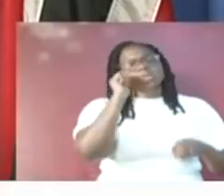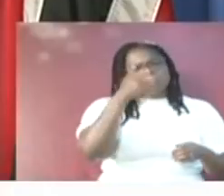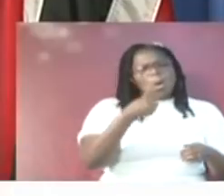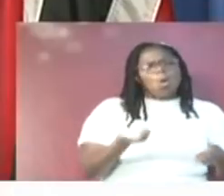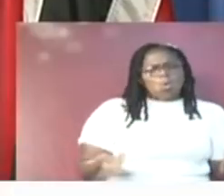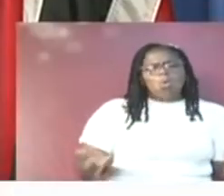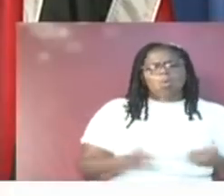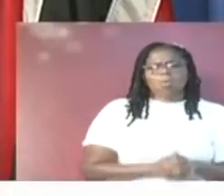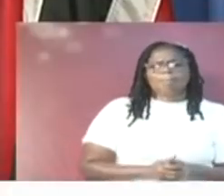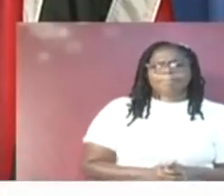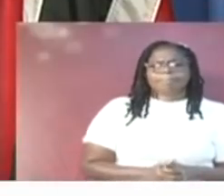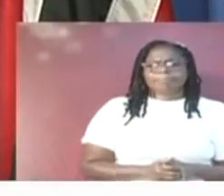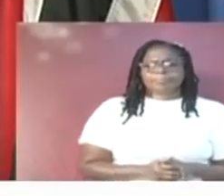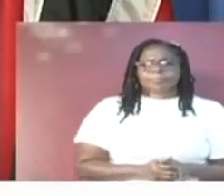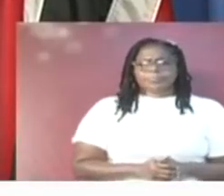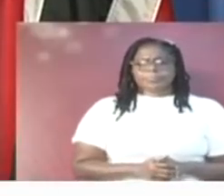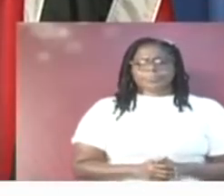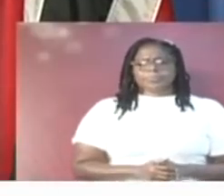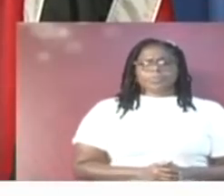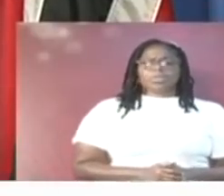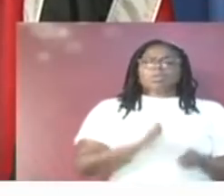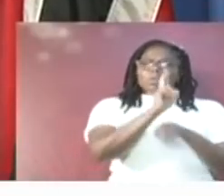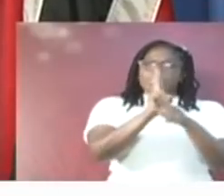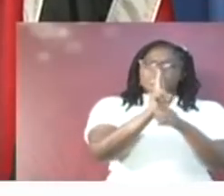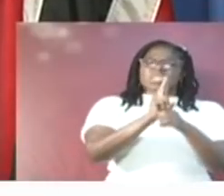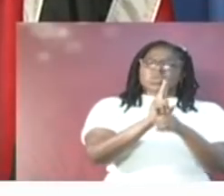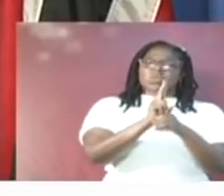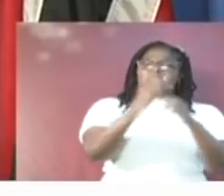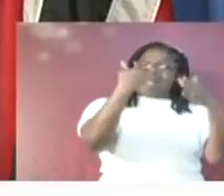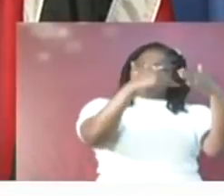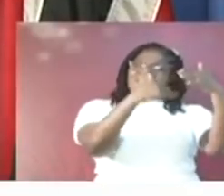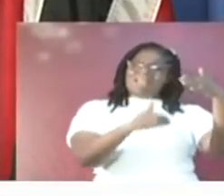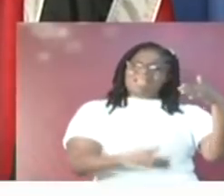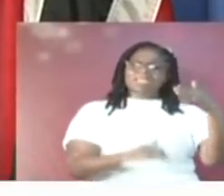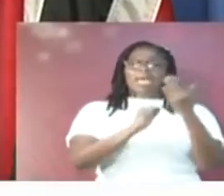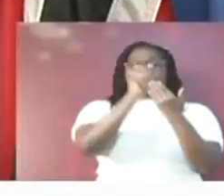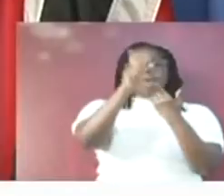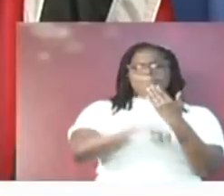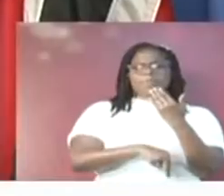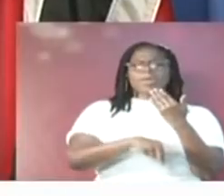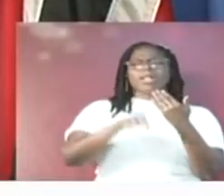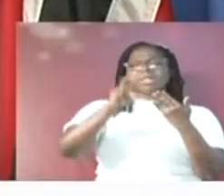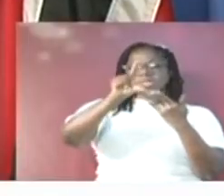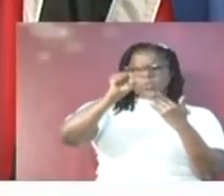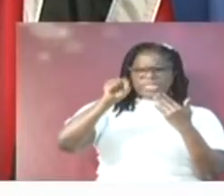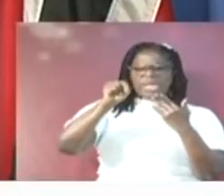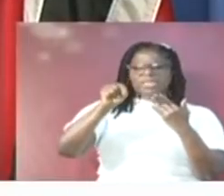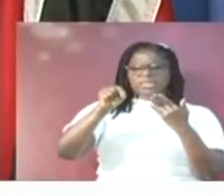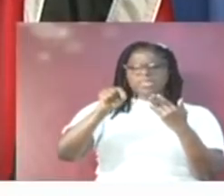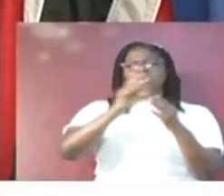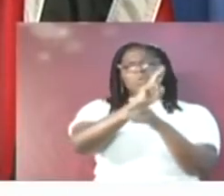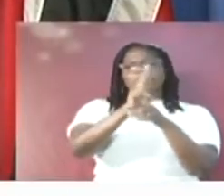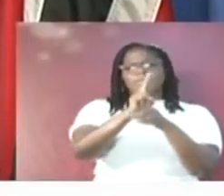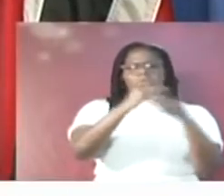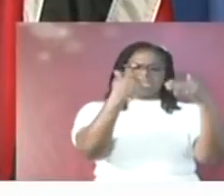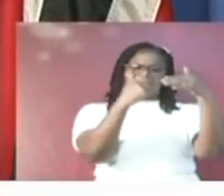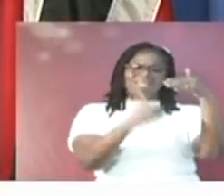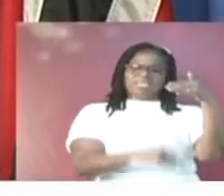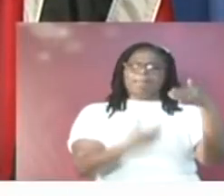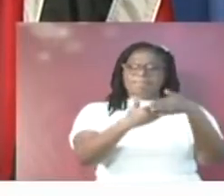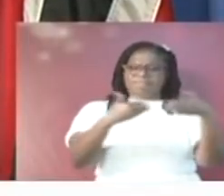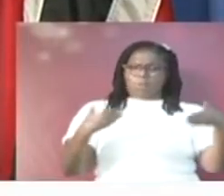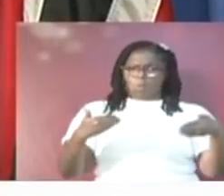out. We used that list in April 20th. We will more or less bring back out that list now. And of